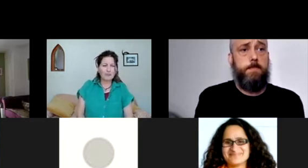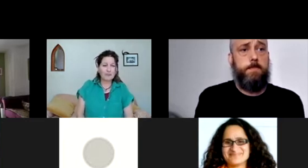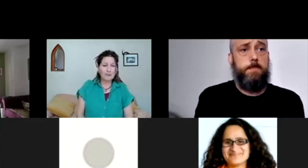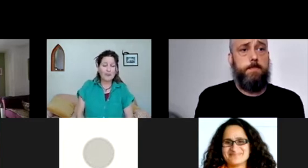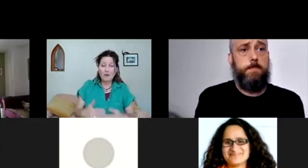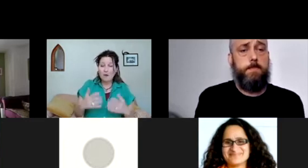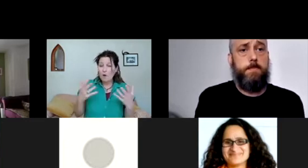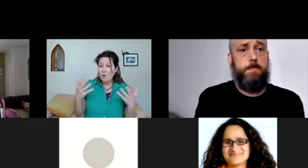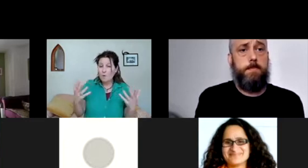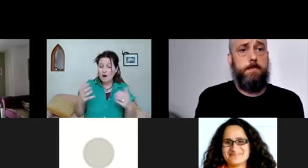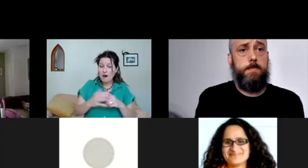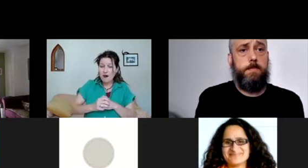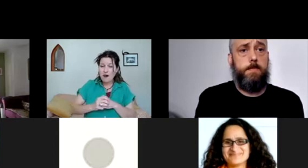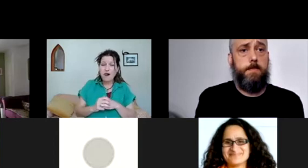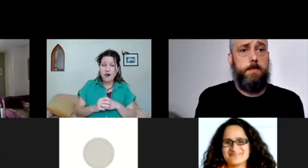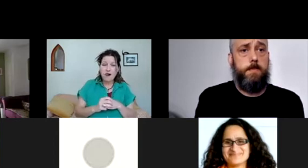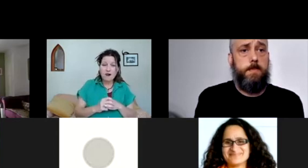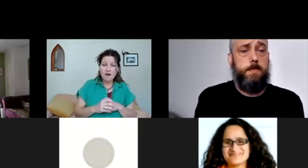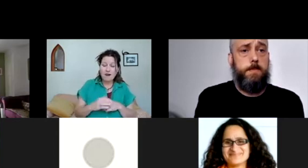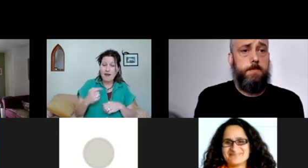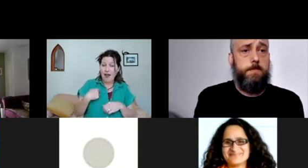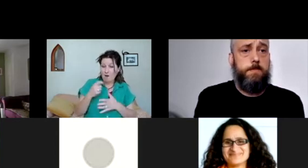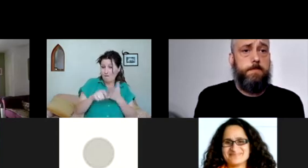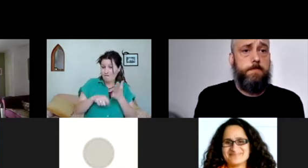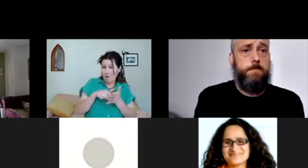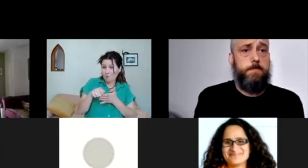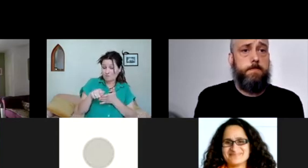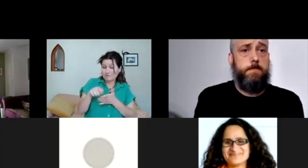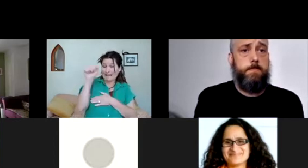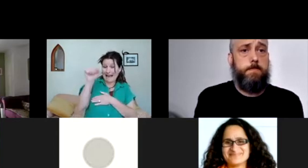Well, I would feel to say yes, in the sense that